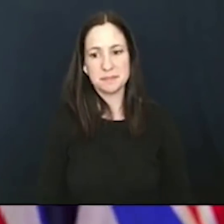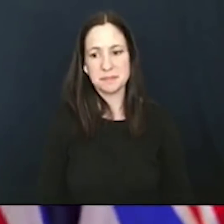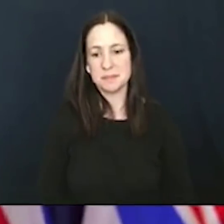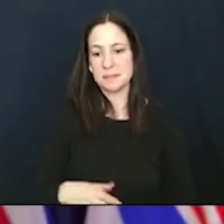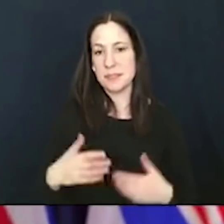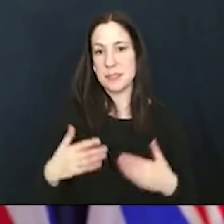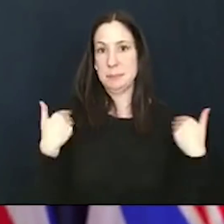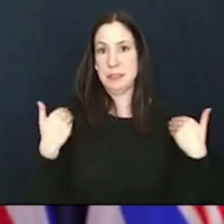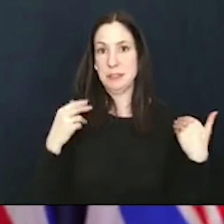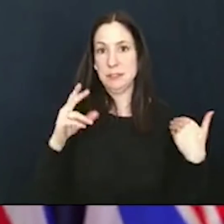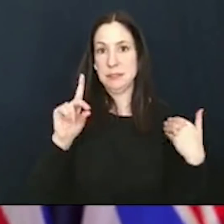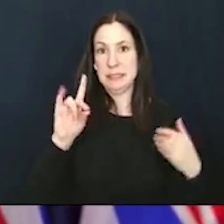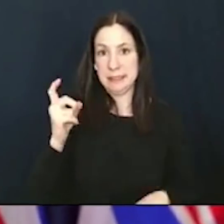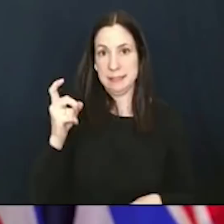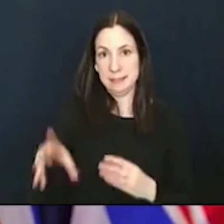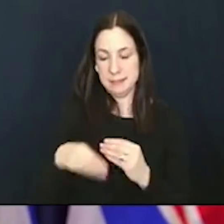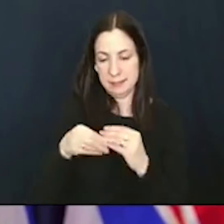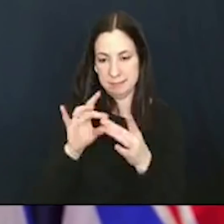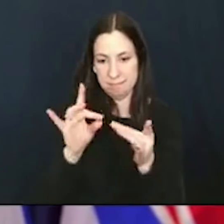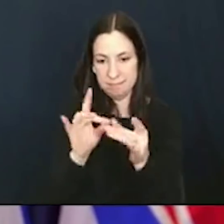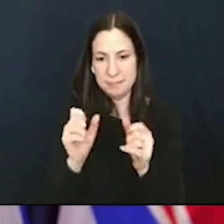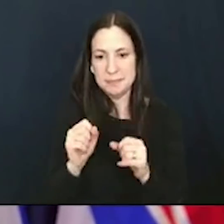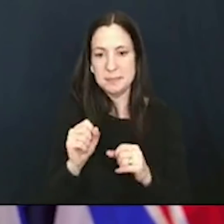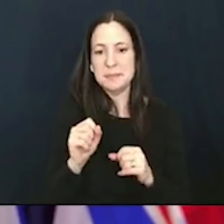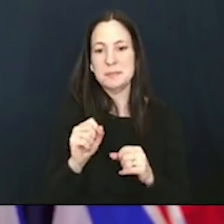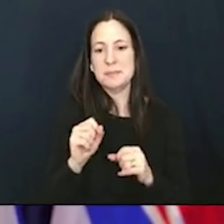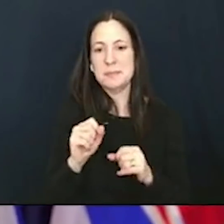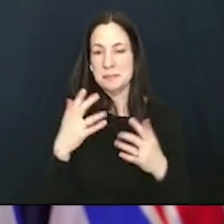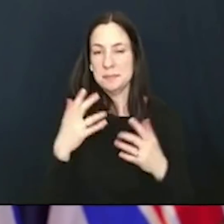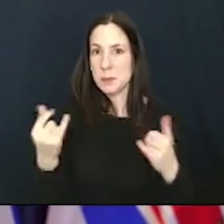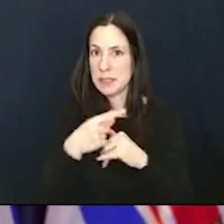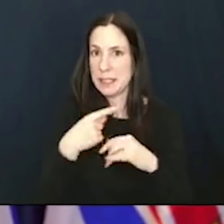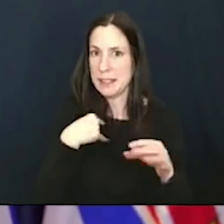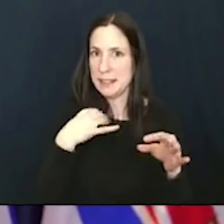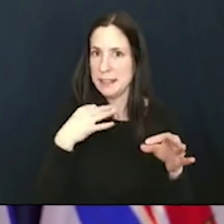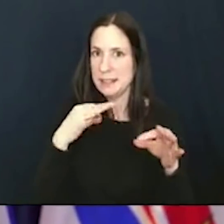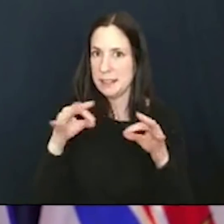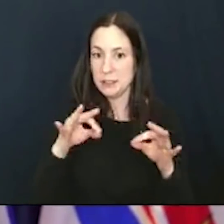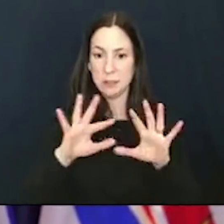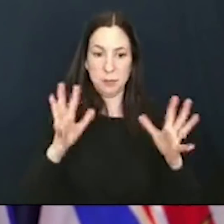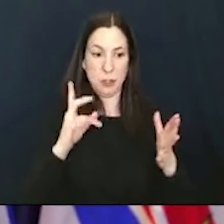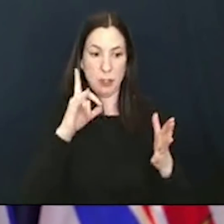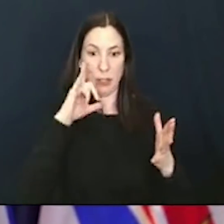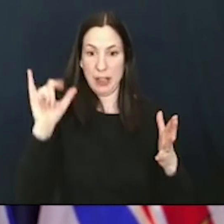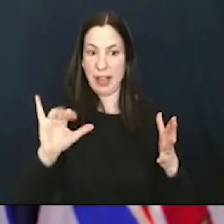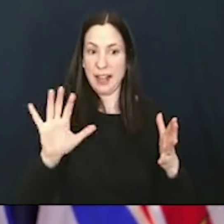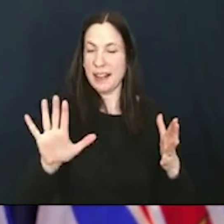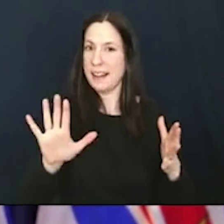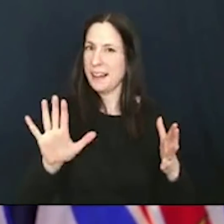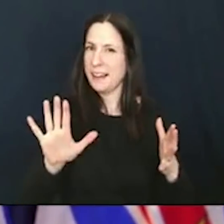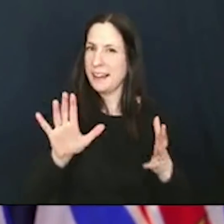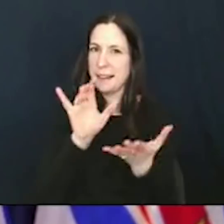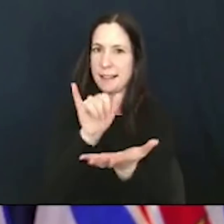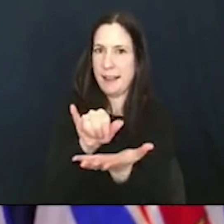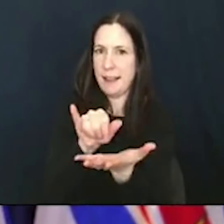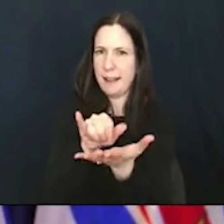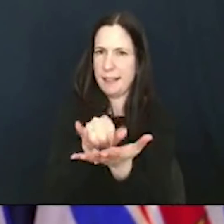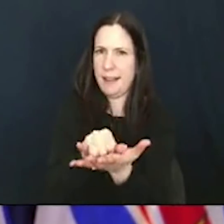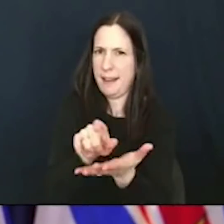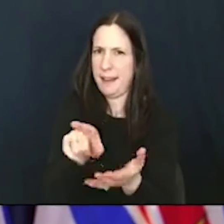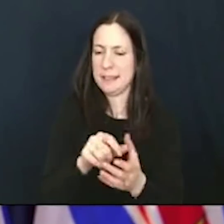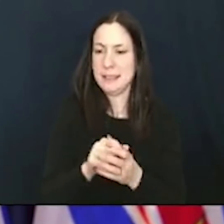I think I noted this when I was describing what's happened to date. I think that very effectively we've addressed some